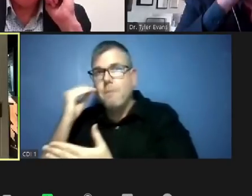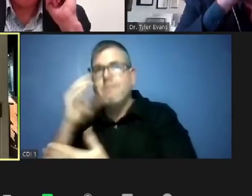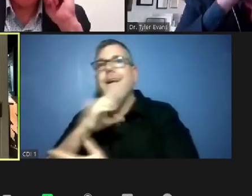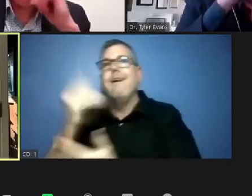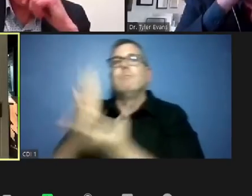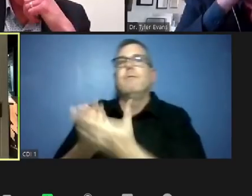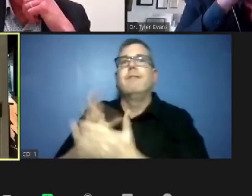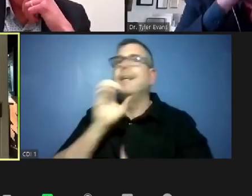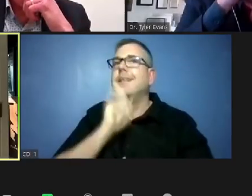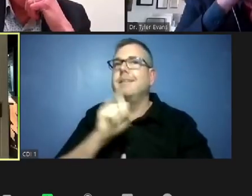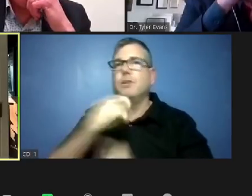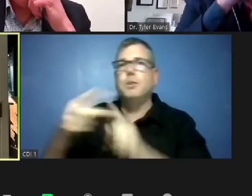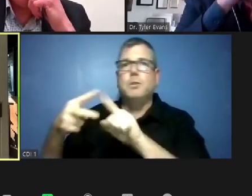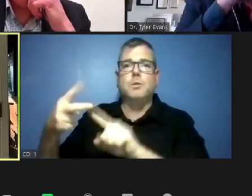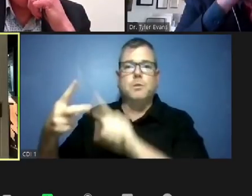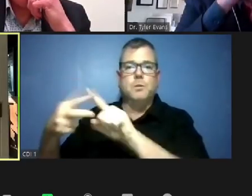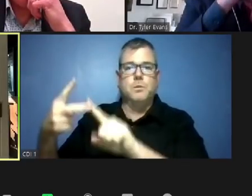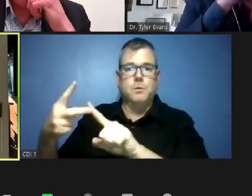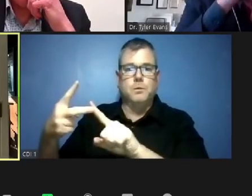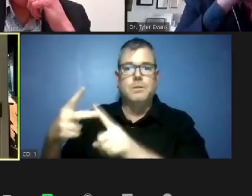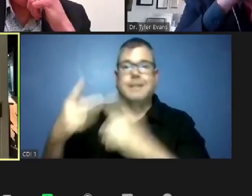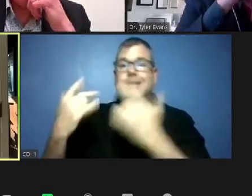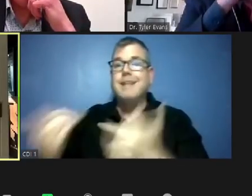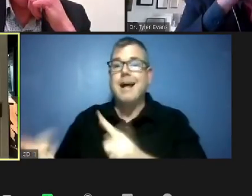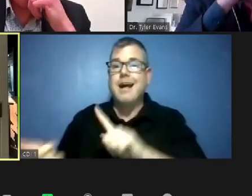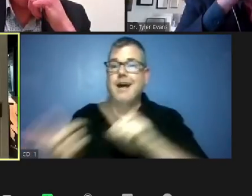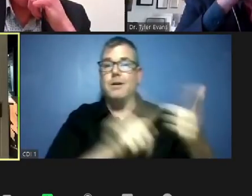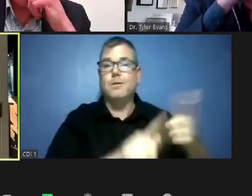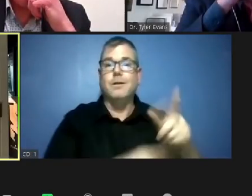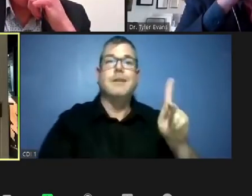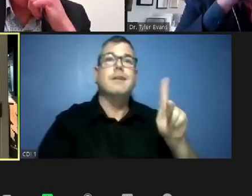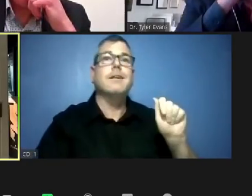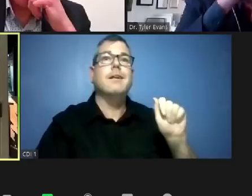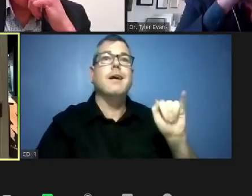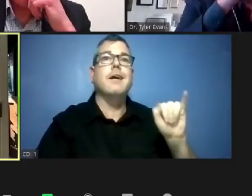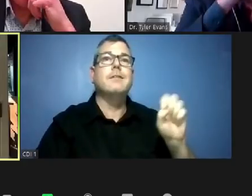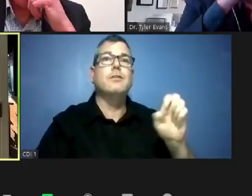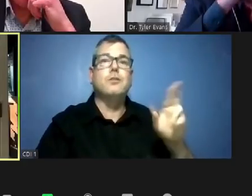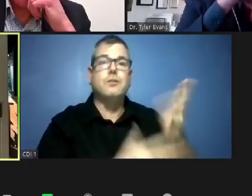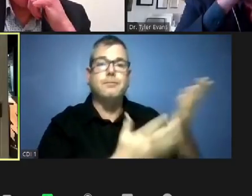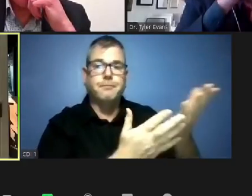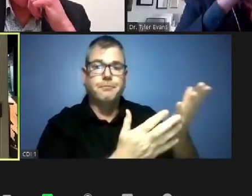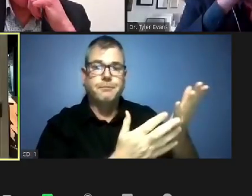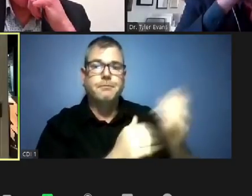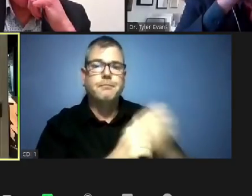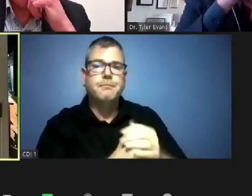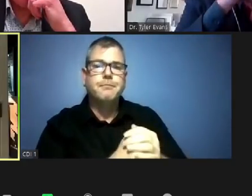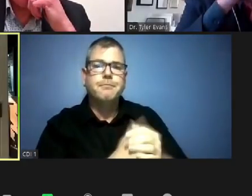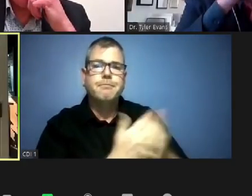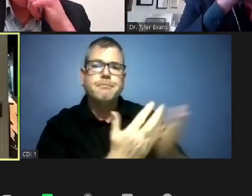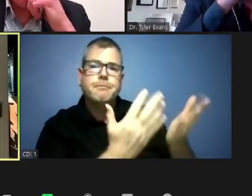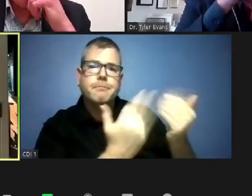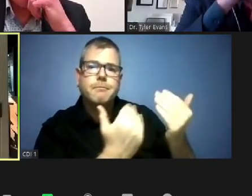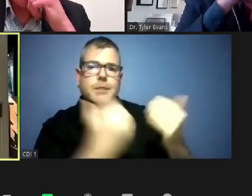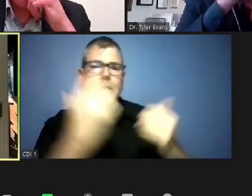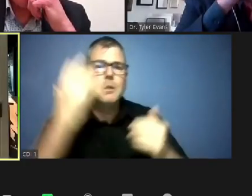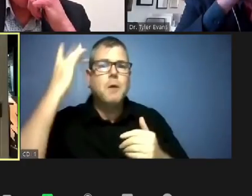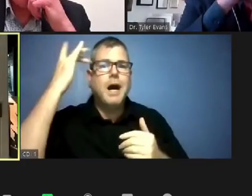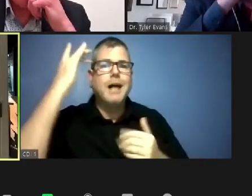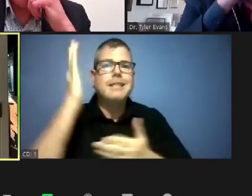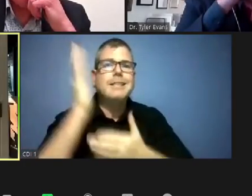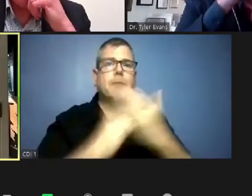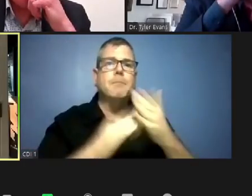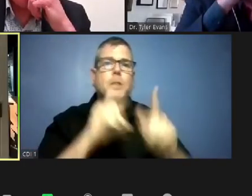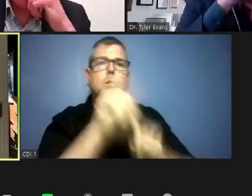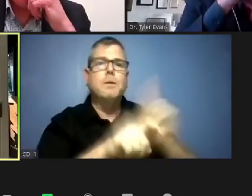to our Kaiser docs because we've had a few more questions about the safety of vaccine. You all have been